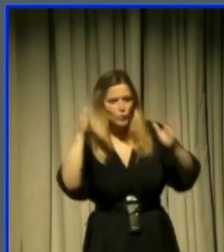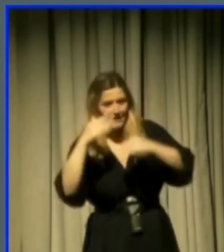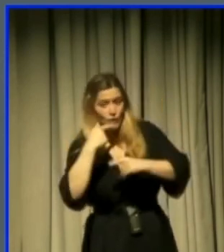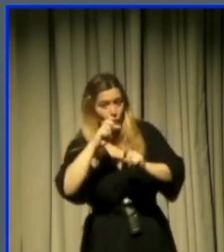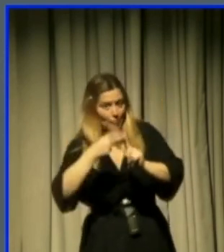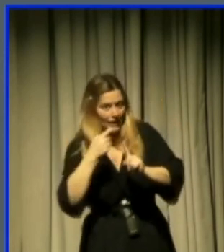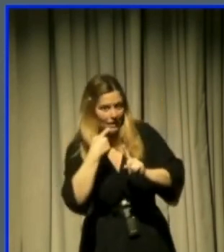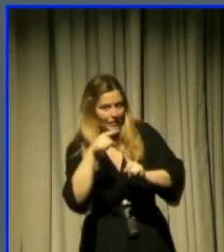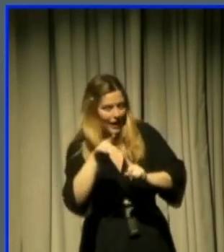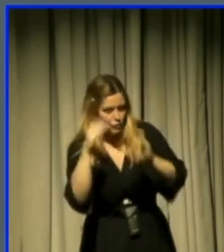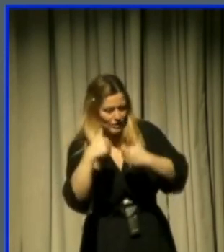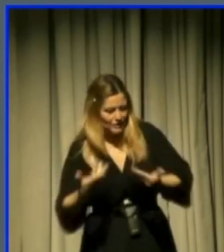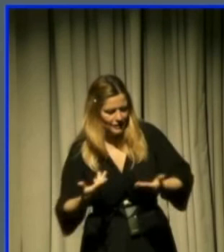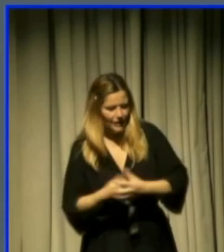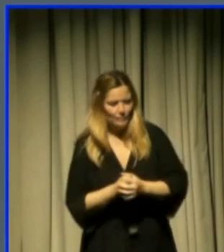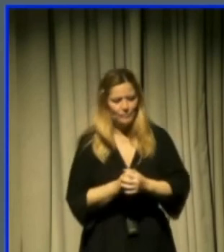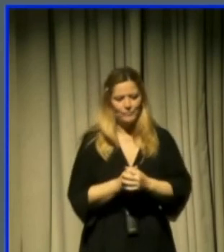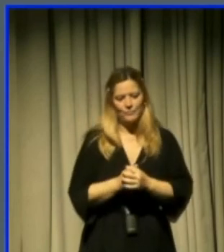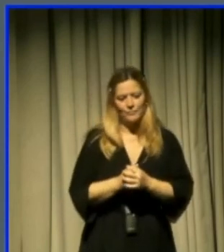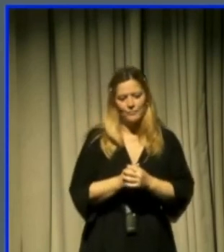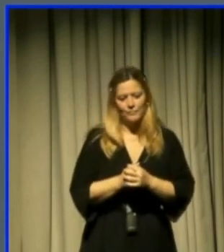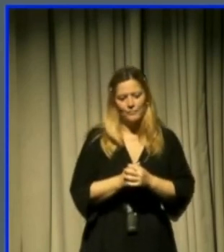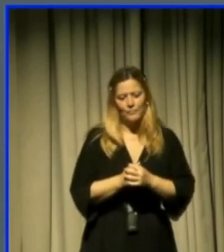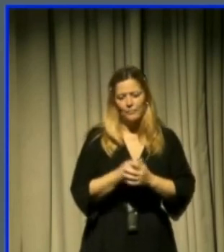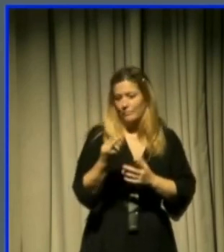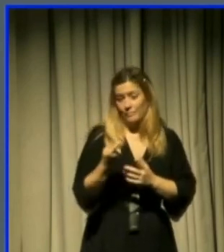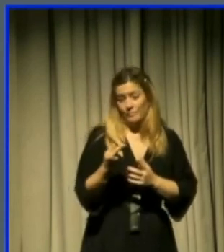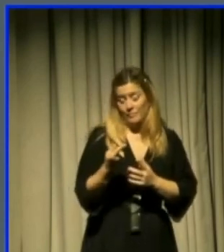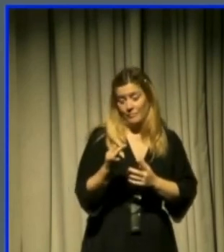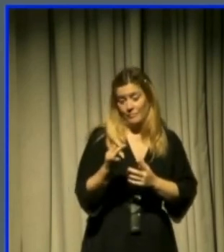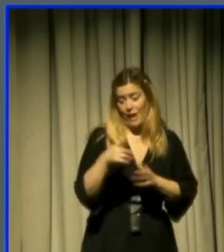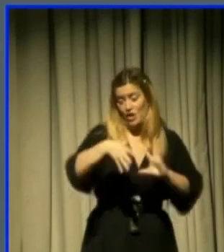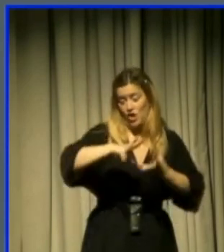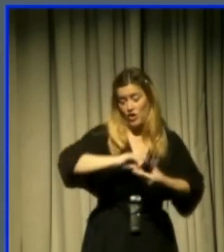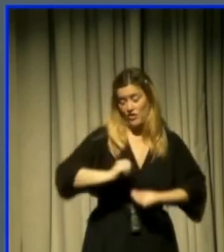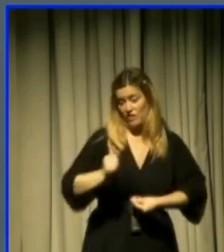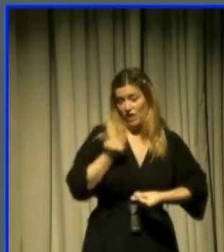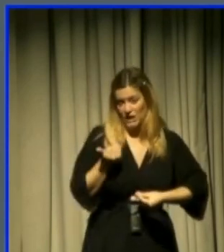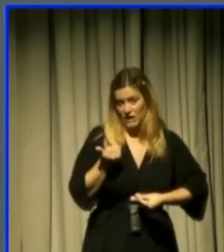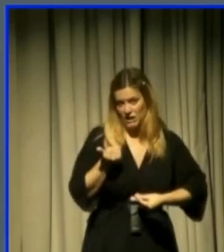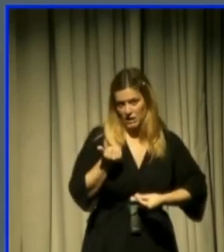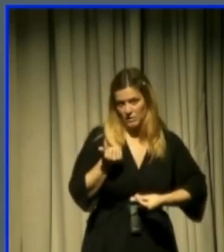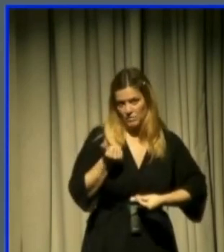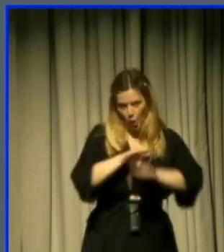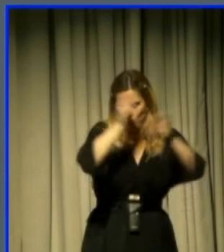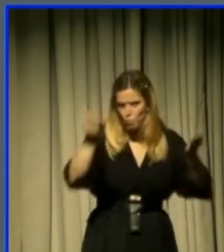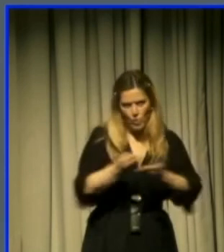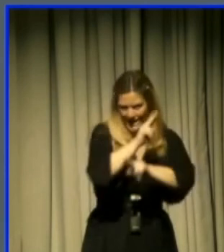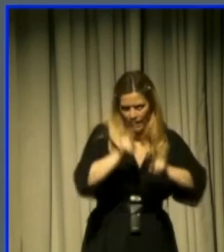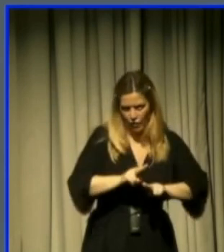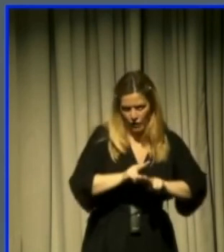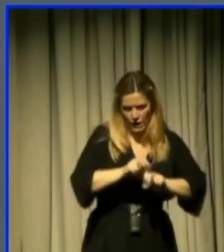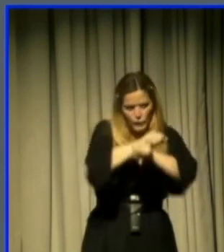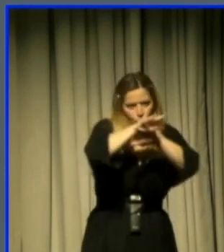things at large scale. But the point is, if you want to make them, this kind of technology, some kind of